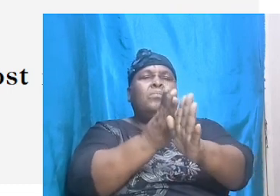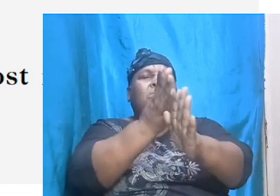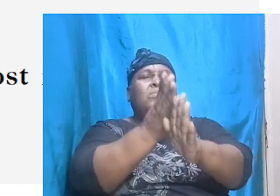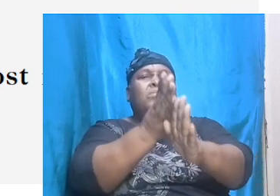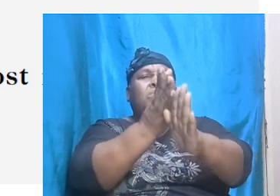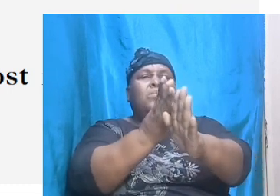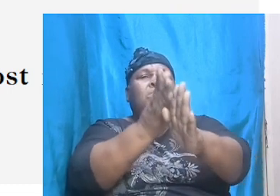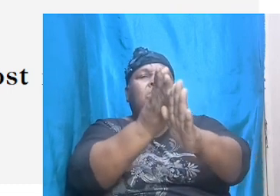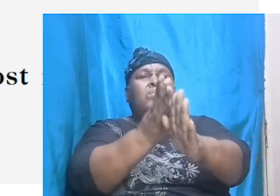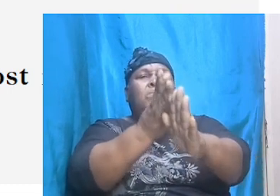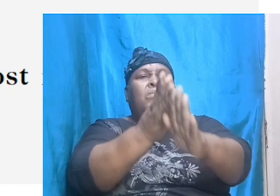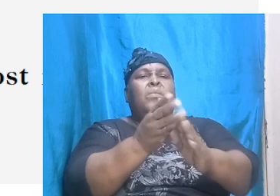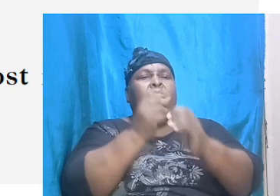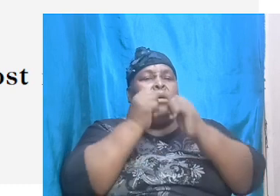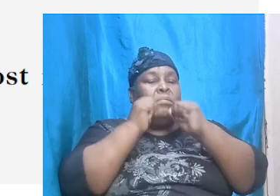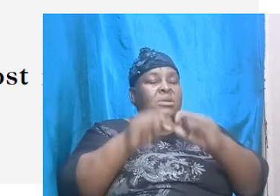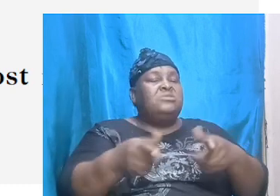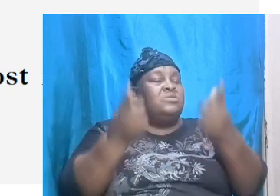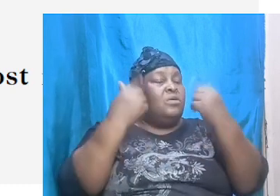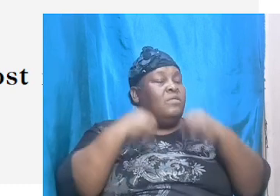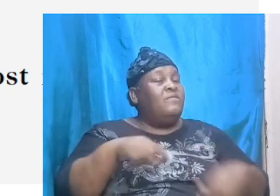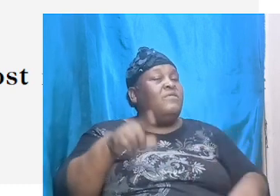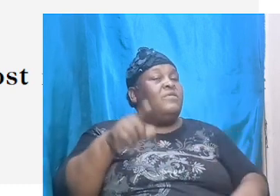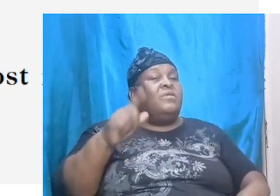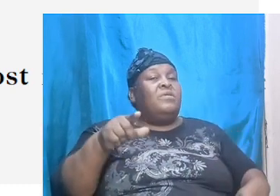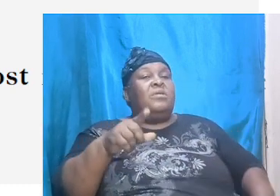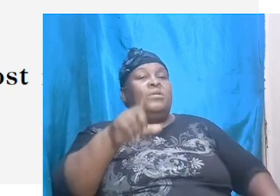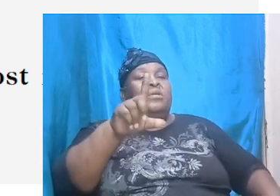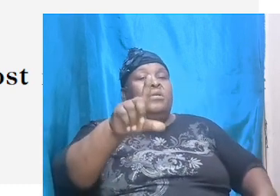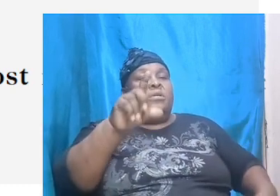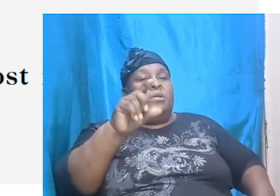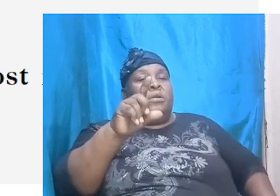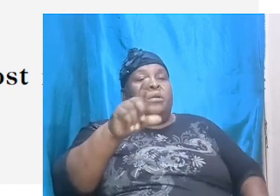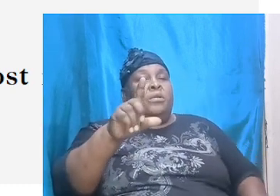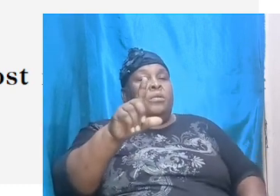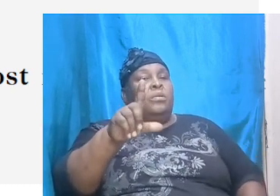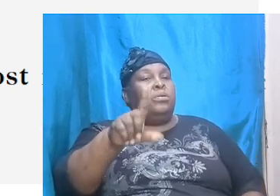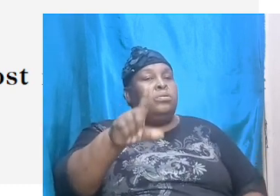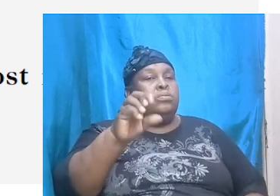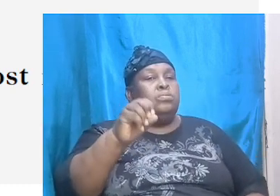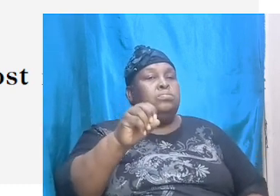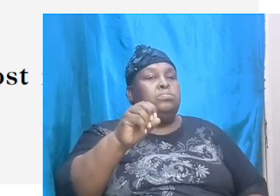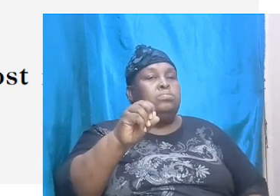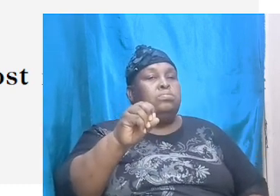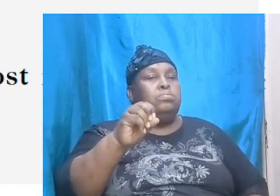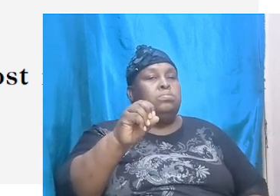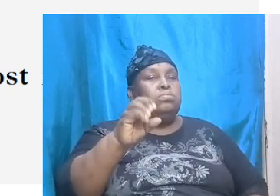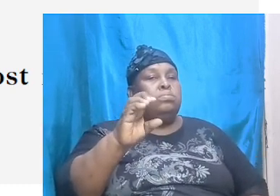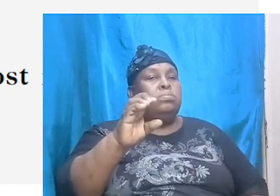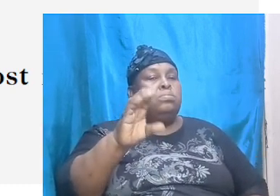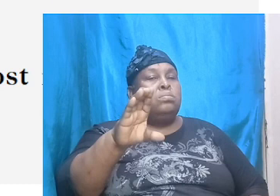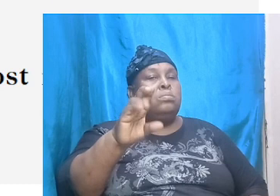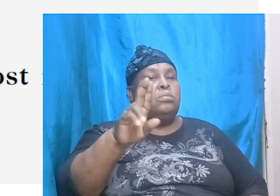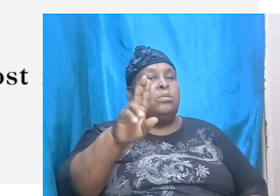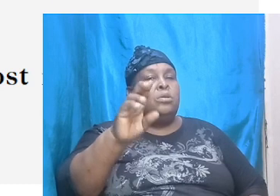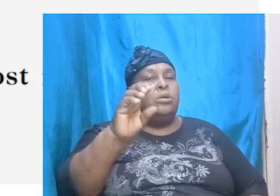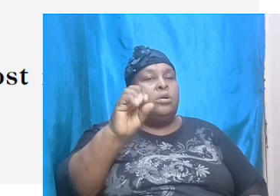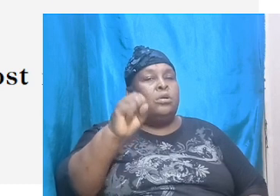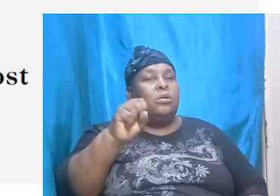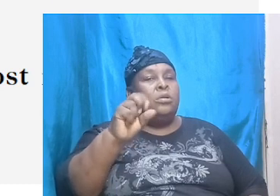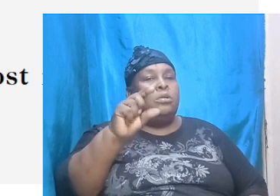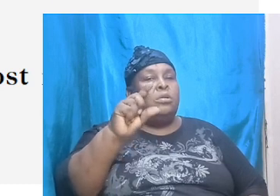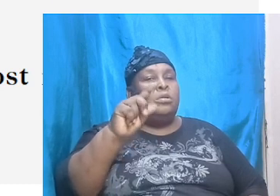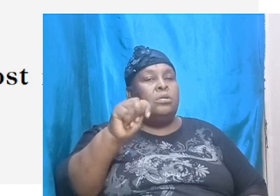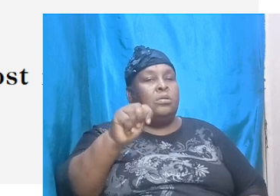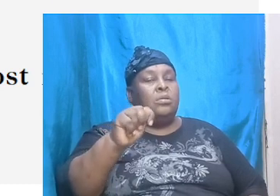comes from this, what we can learn from this. You see, the locust, brethren, it is said that the locust is a very small insect. Its body is about